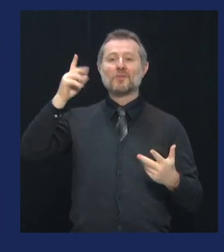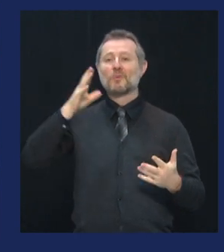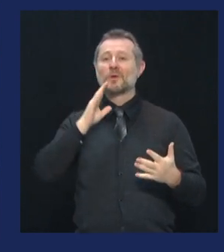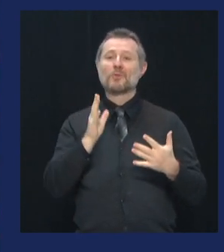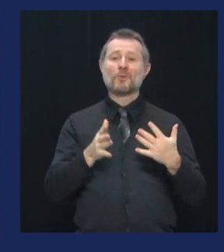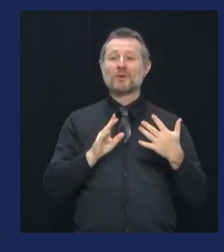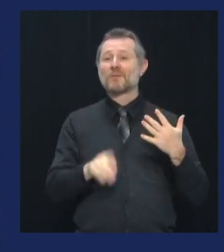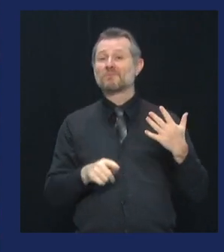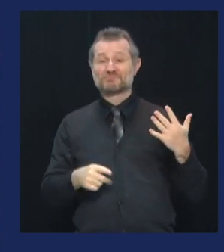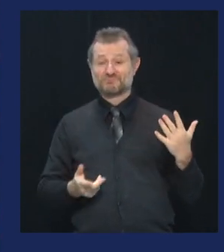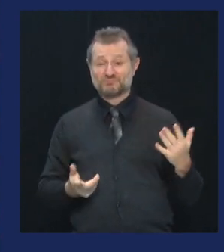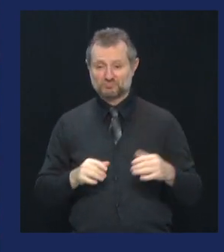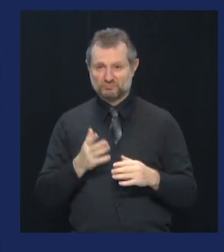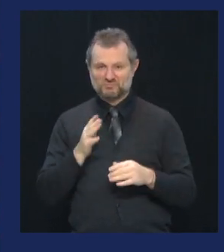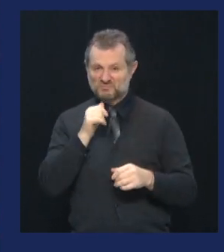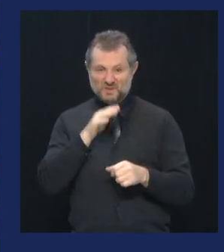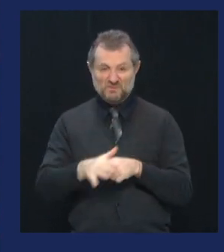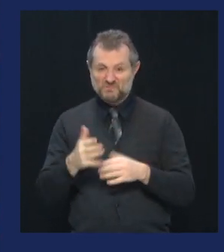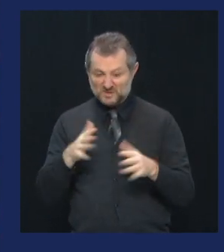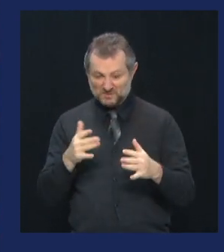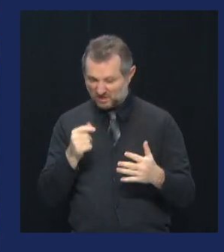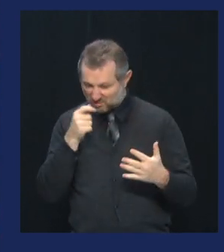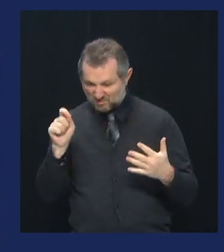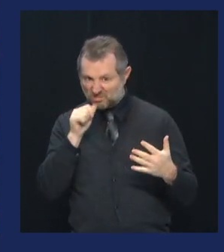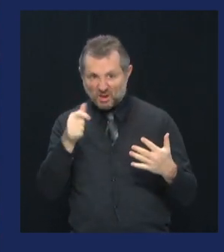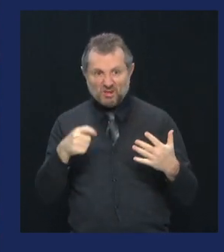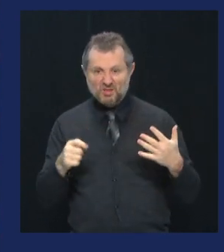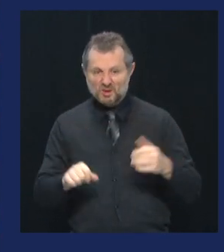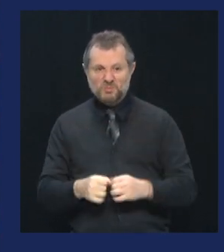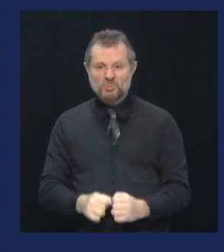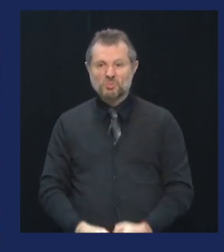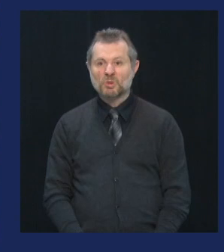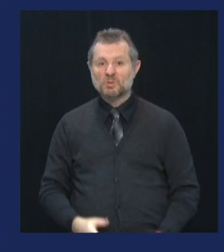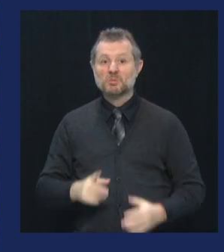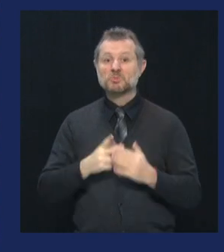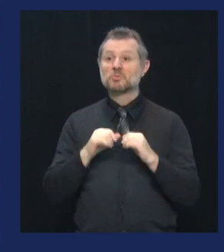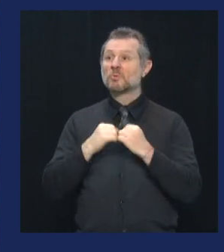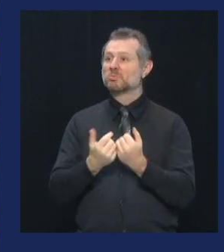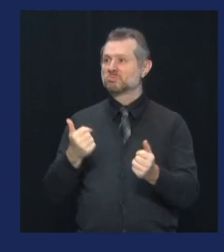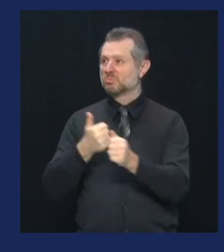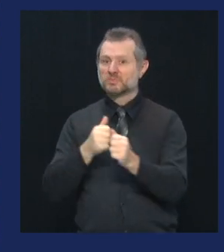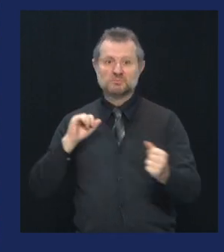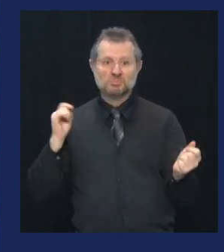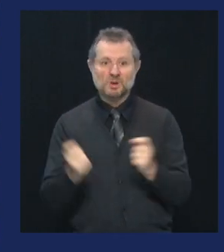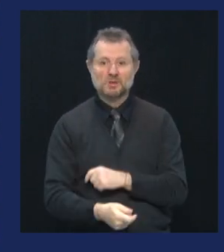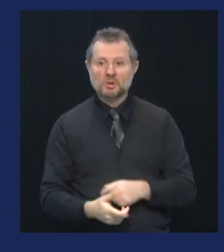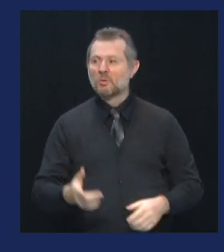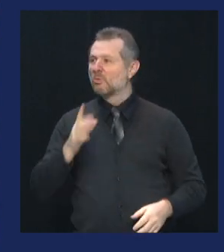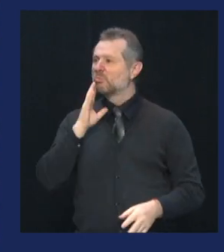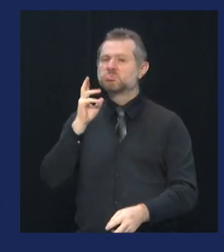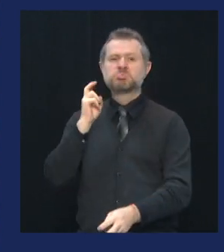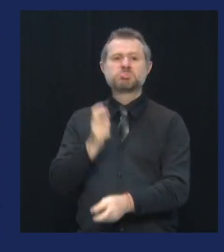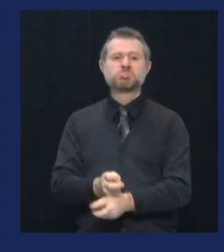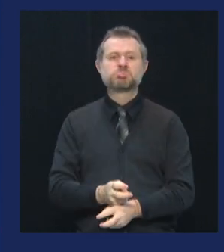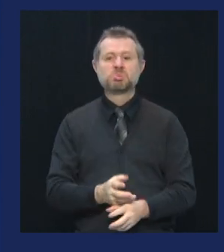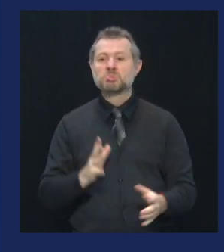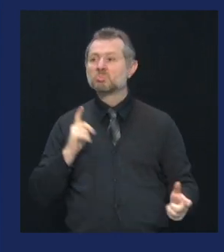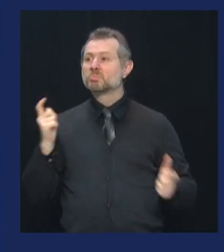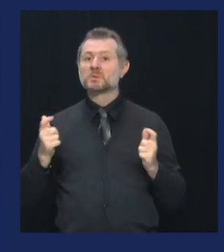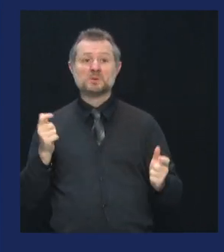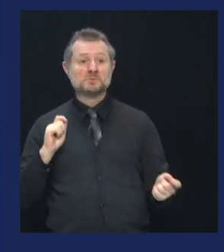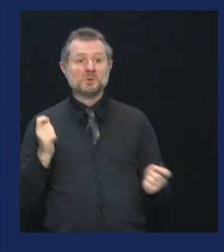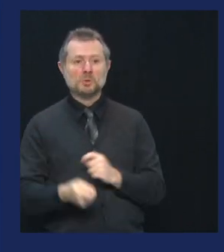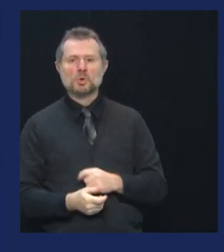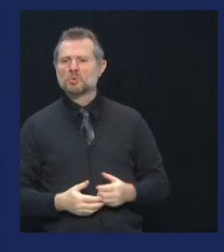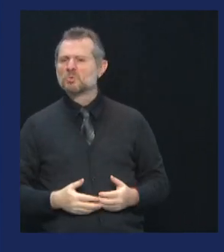incredibly difficult. Massive change is near impossible. But once in a lifetime, the stars line